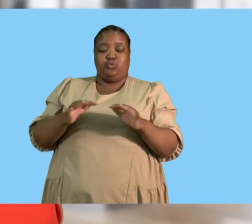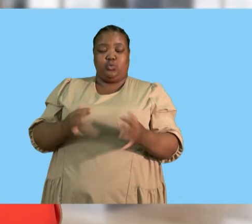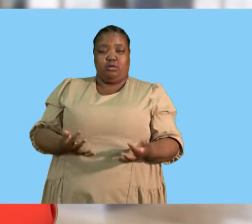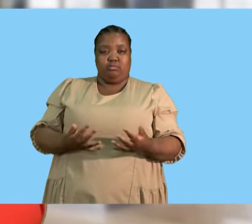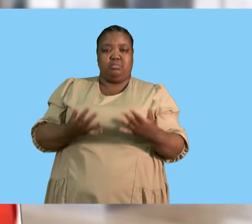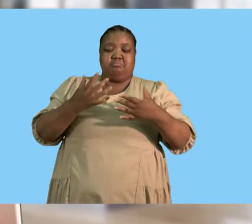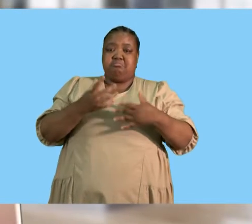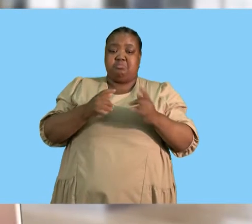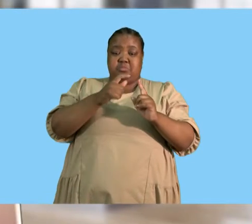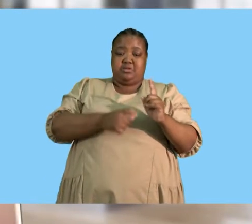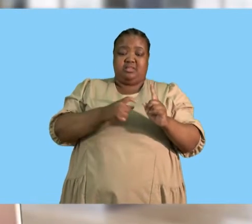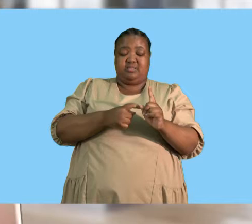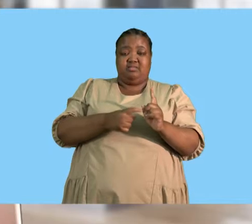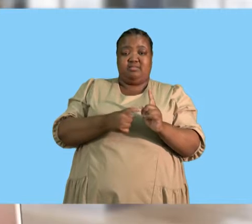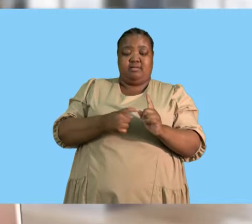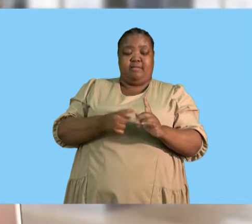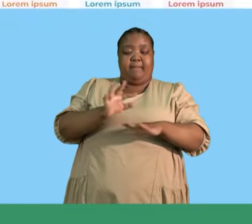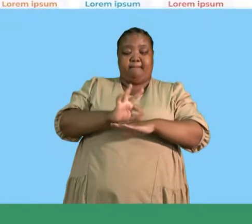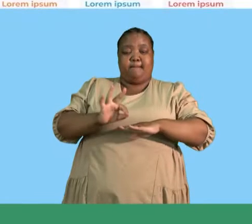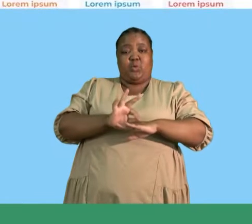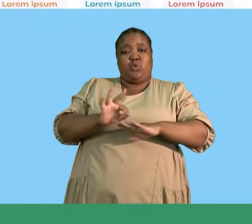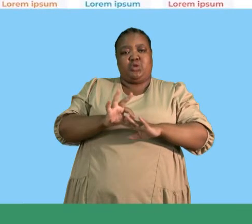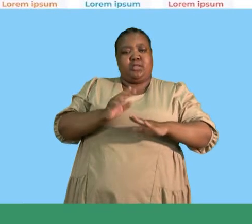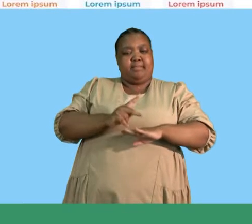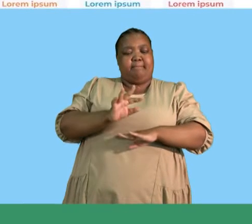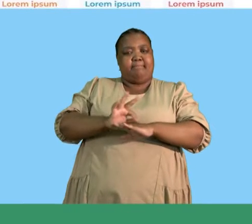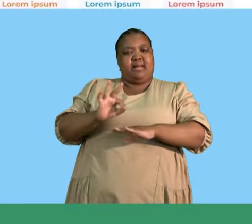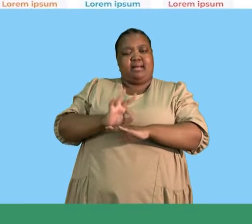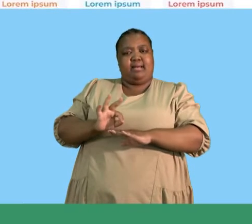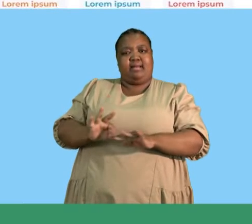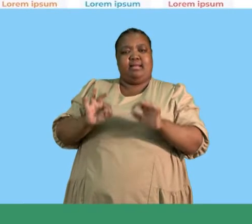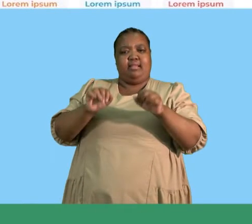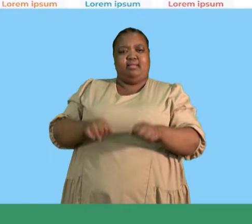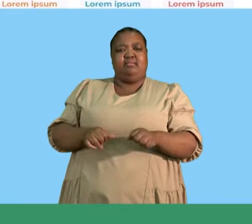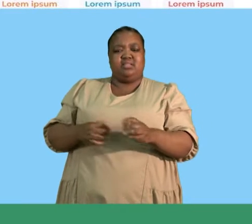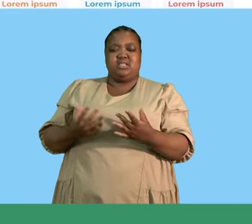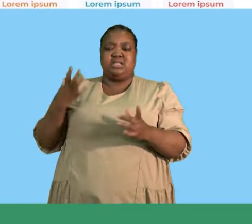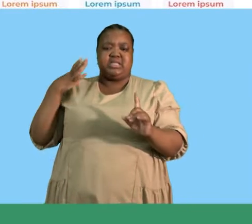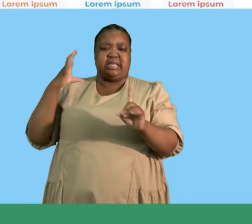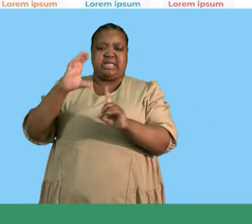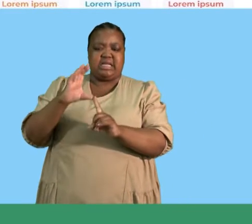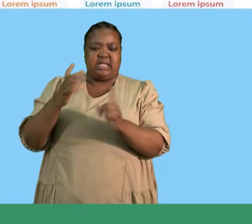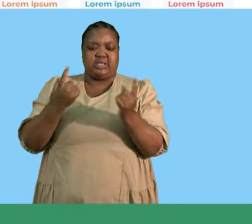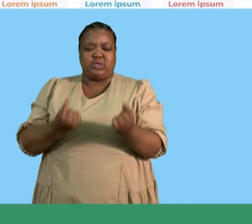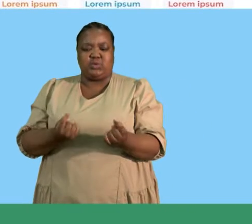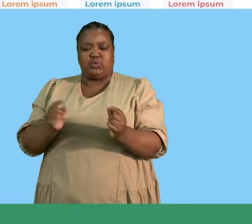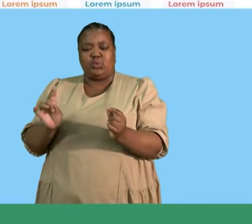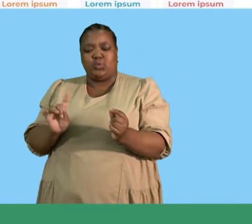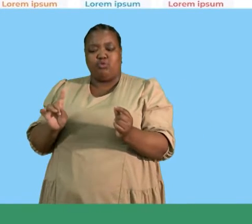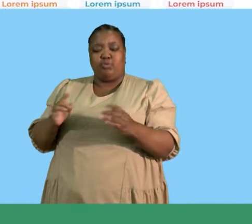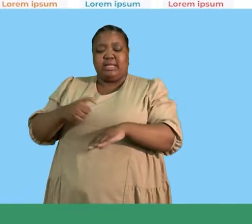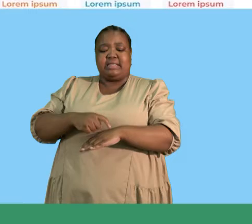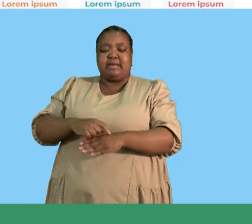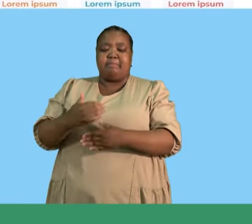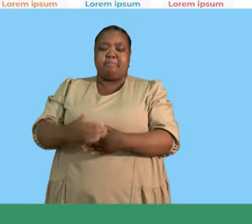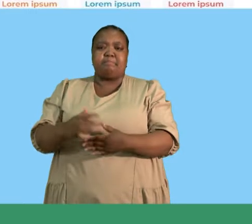the project to see what kind of task do we have and how long will it take for us to finish that task. And